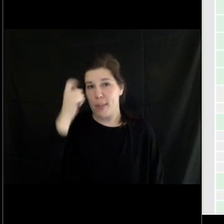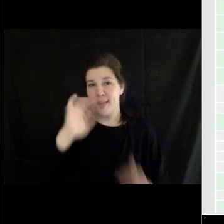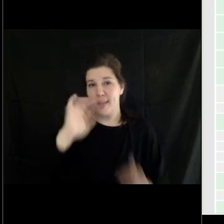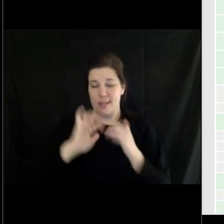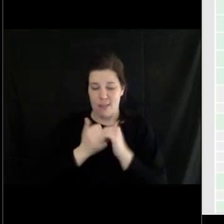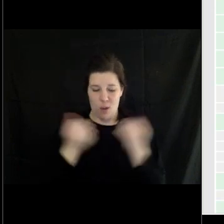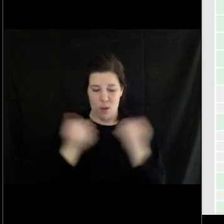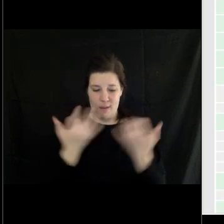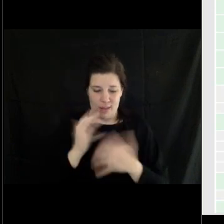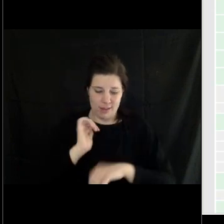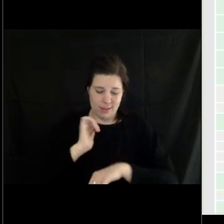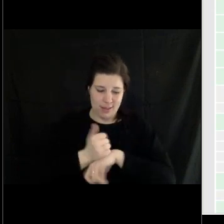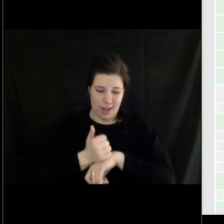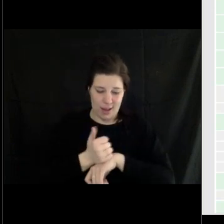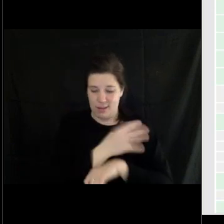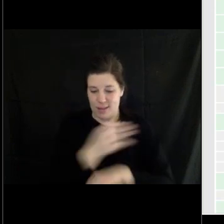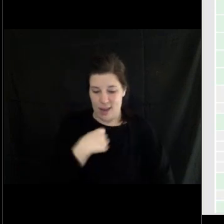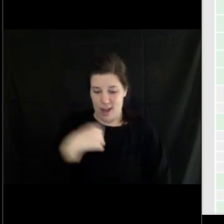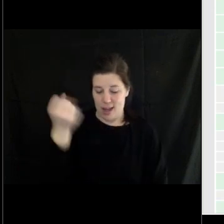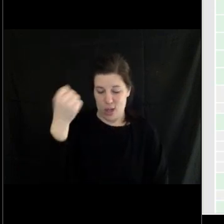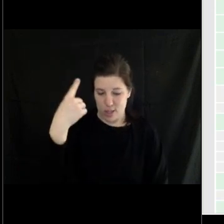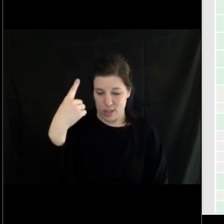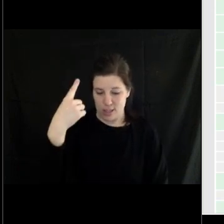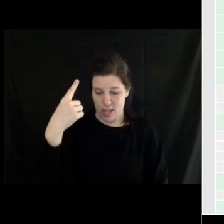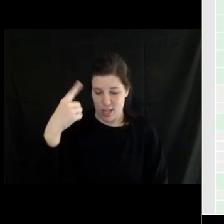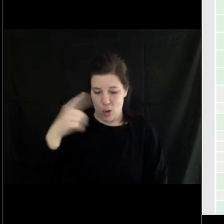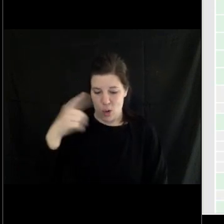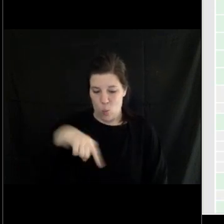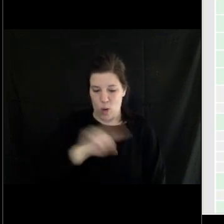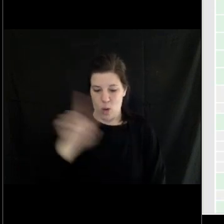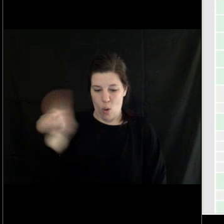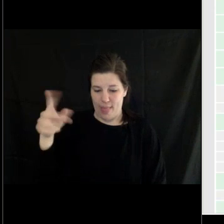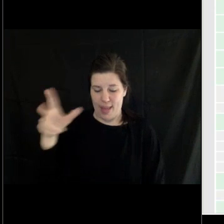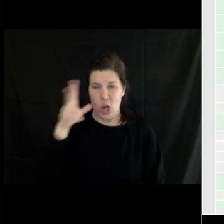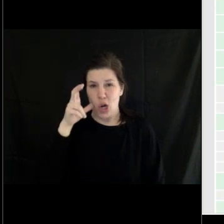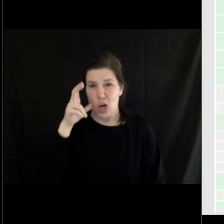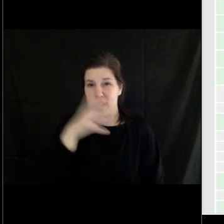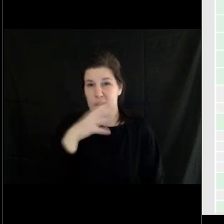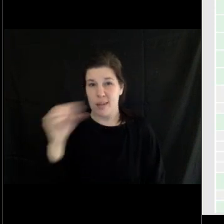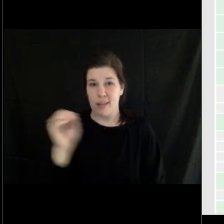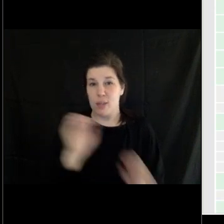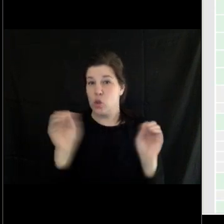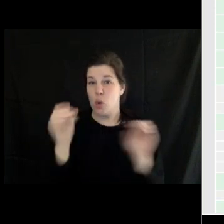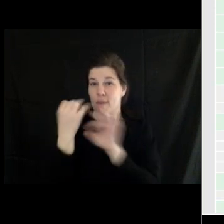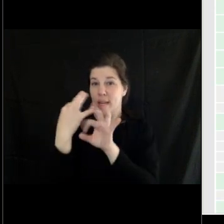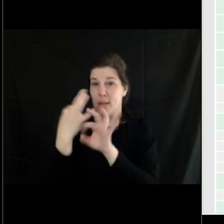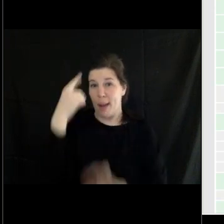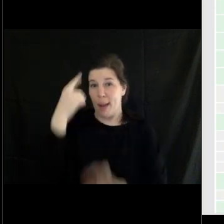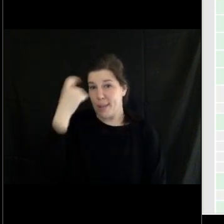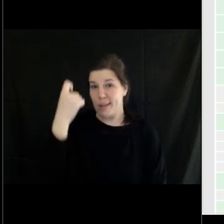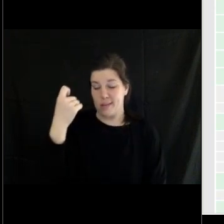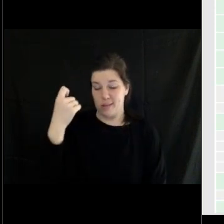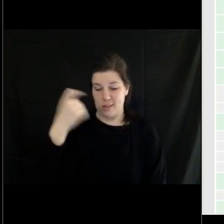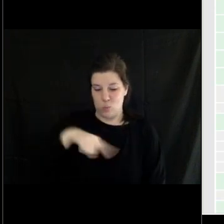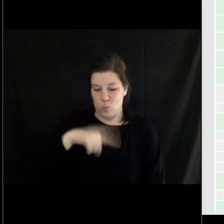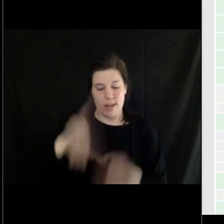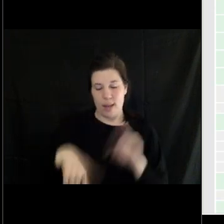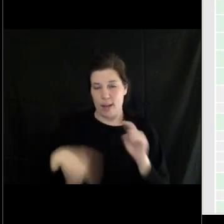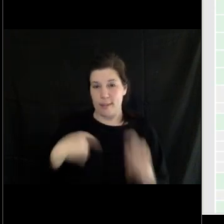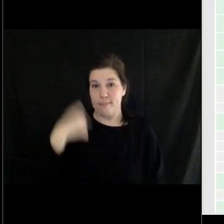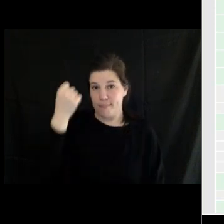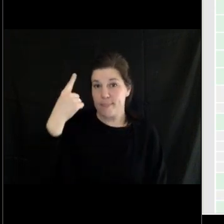set, and I understand we're only heard and there's no feedback because we can't, and I get it. So